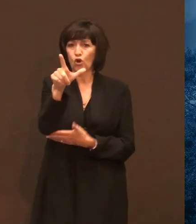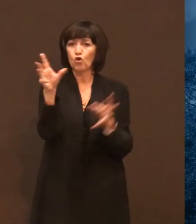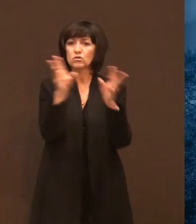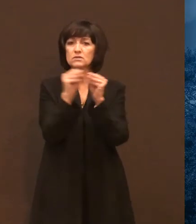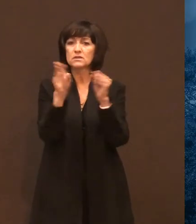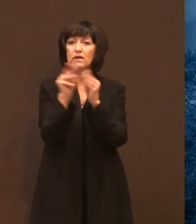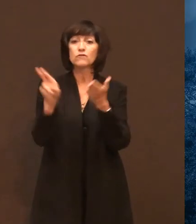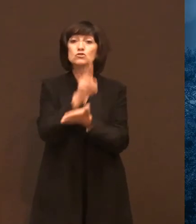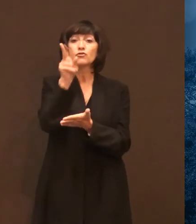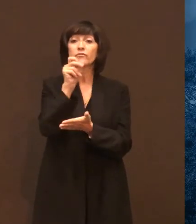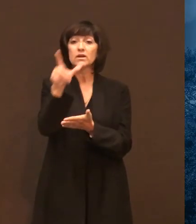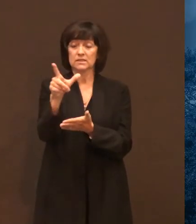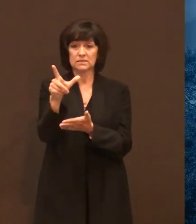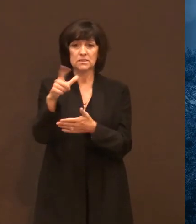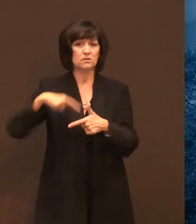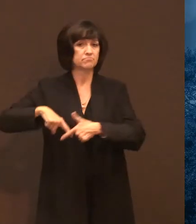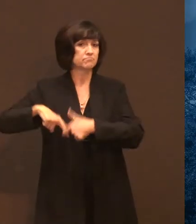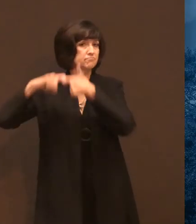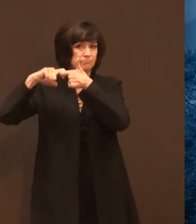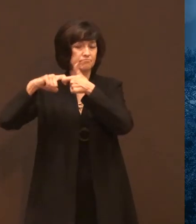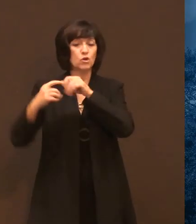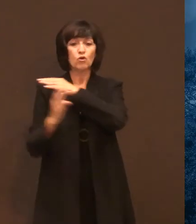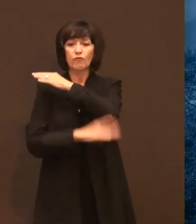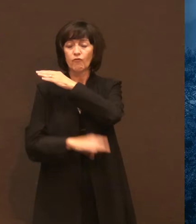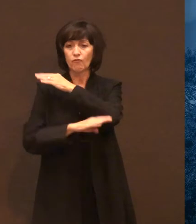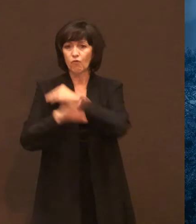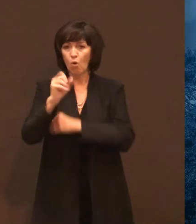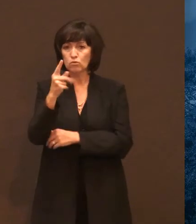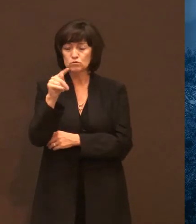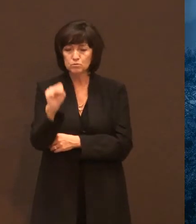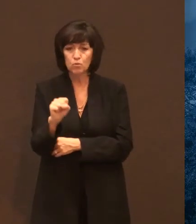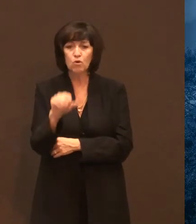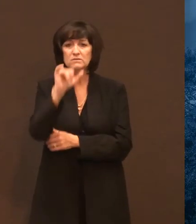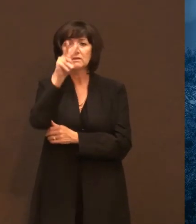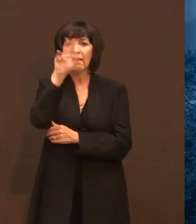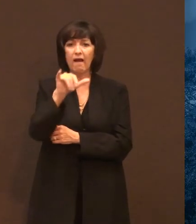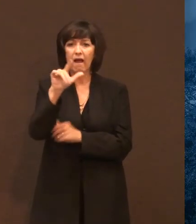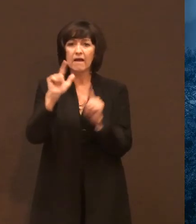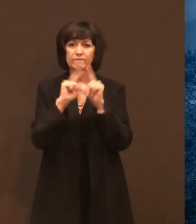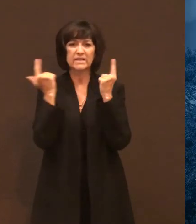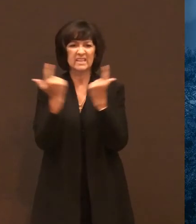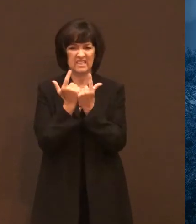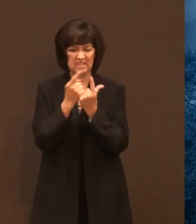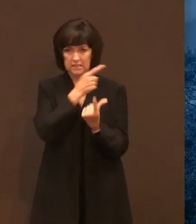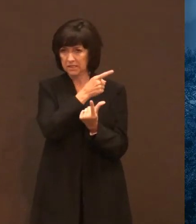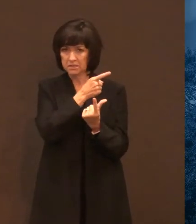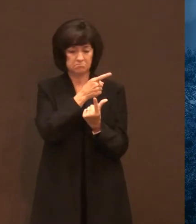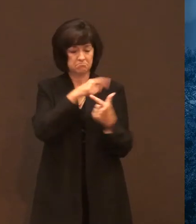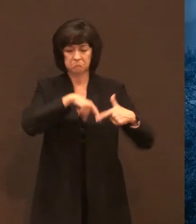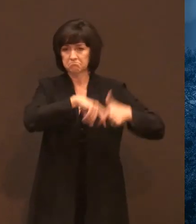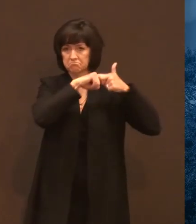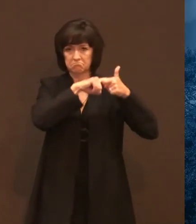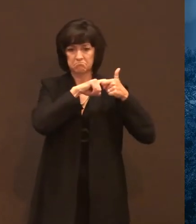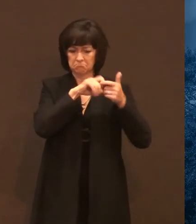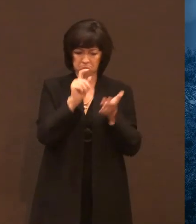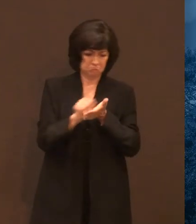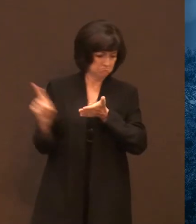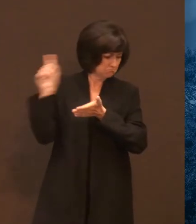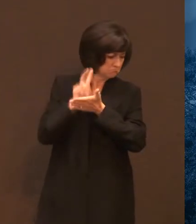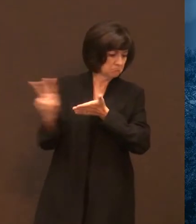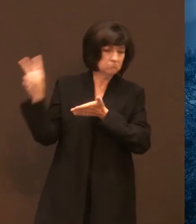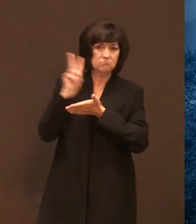has suspended fall sports. Ivy League did it a week or so before that. And so they're not going to play